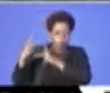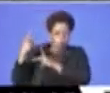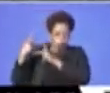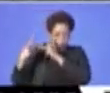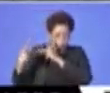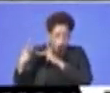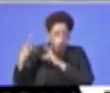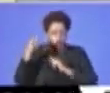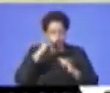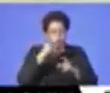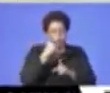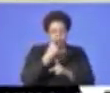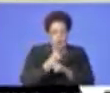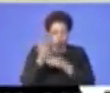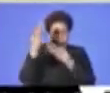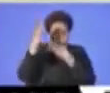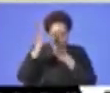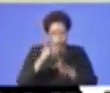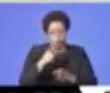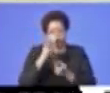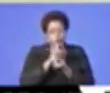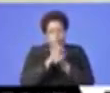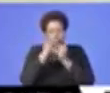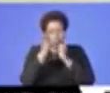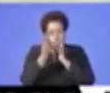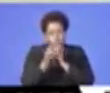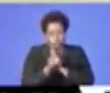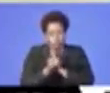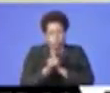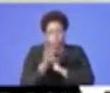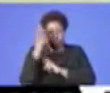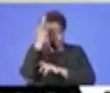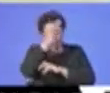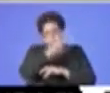of Bahamians who have forever changed the face of Bahamian politics.